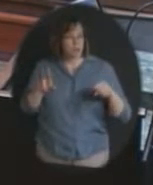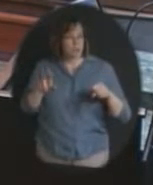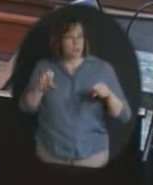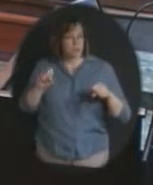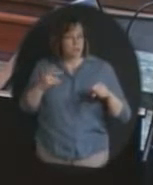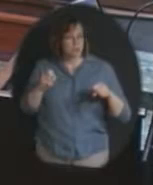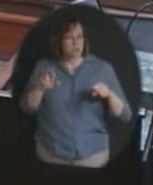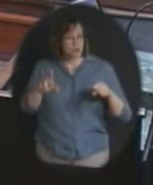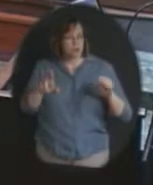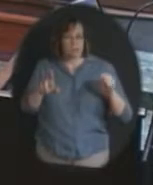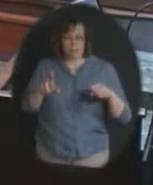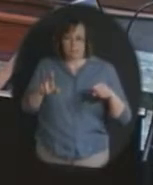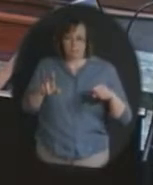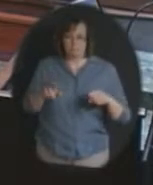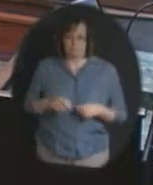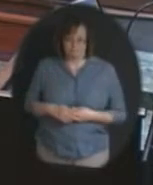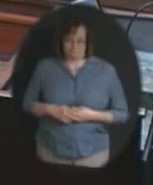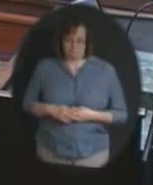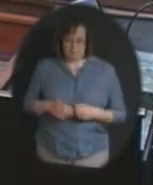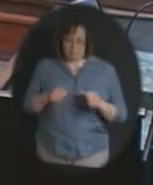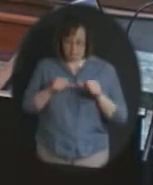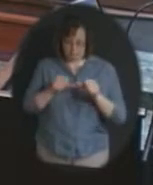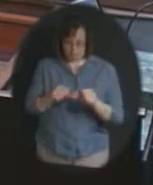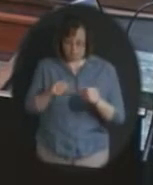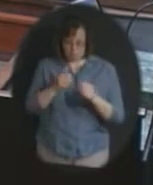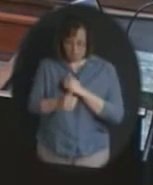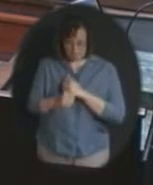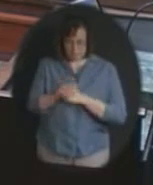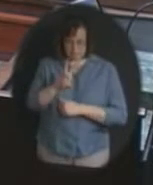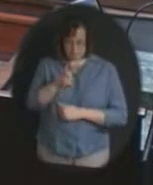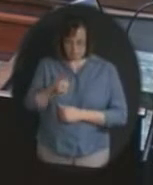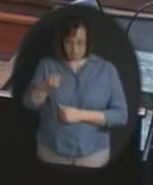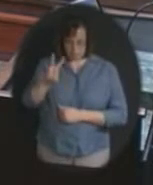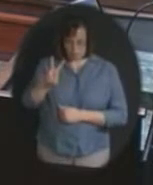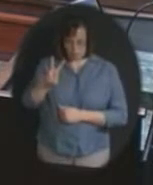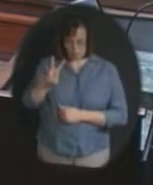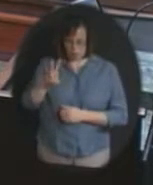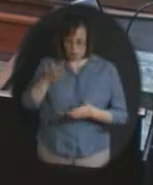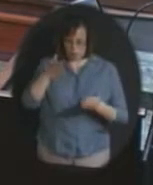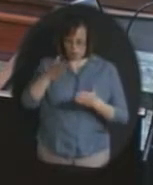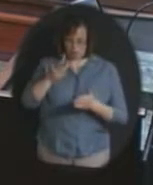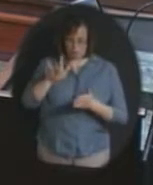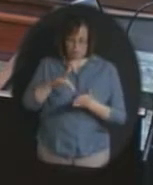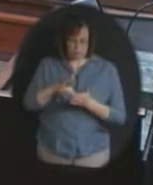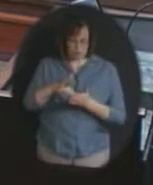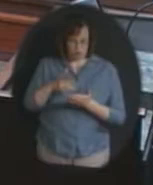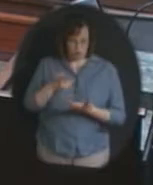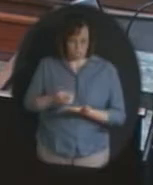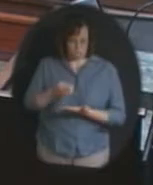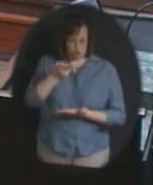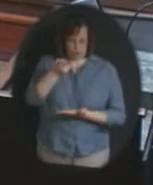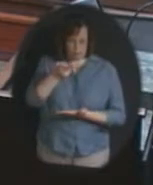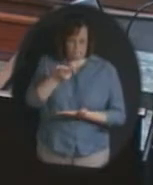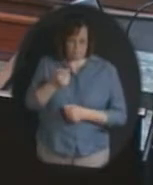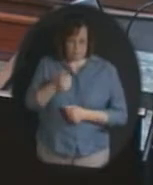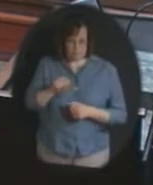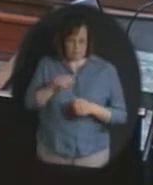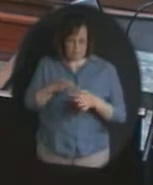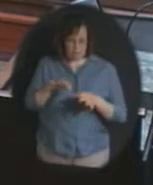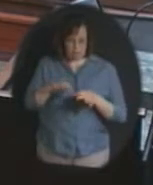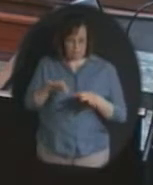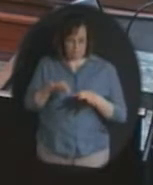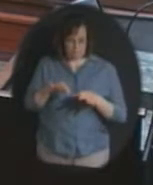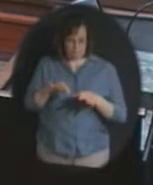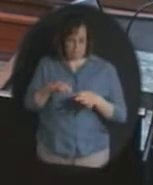Mr. Shear? Yes. Motion carries. 6.02, our Service Center forklift bid. Comments or